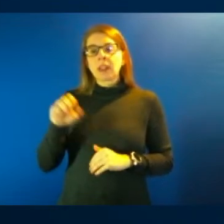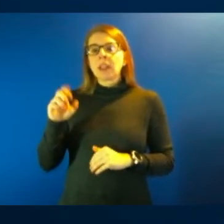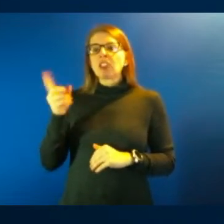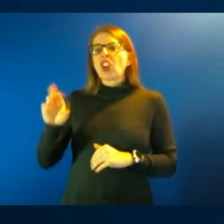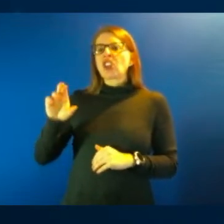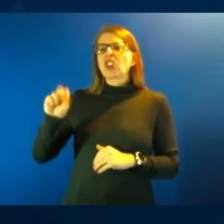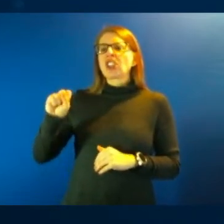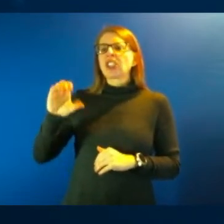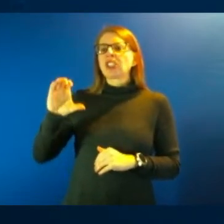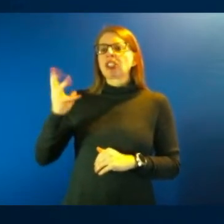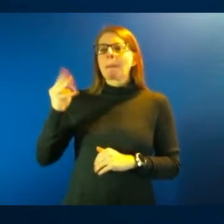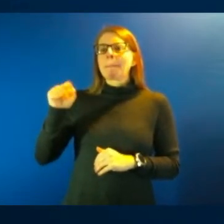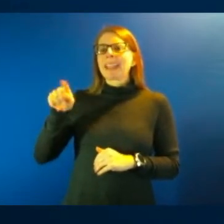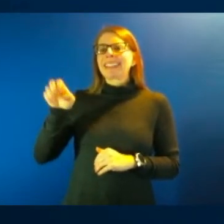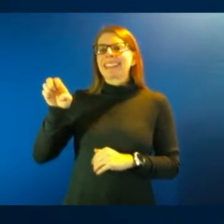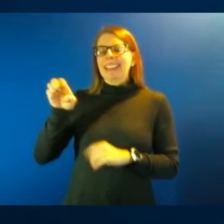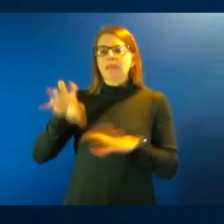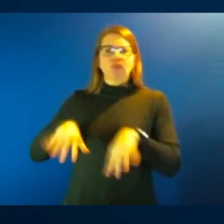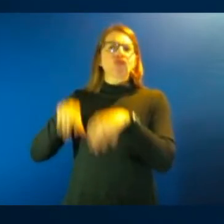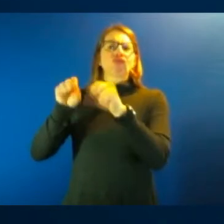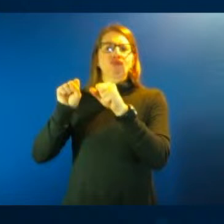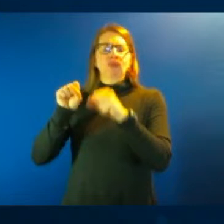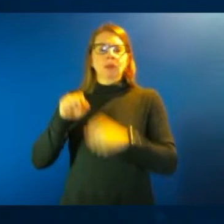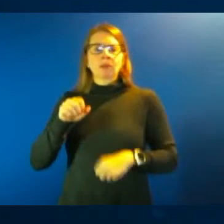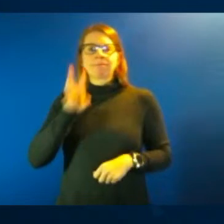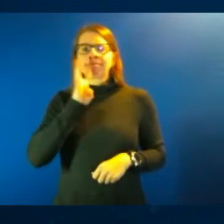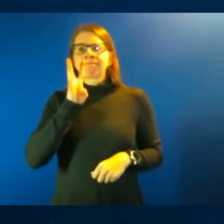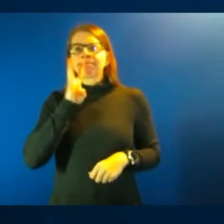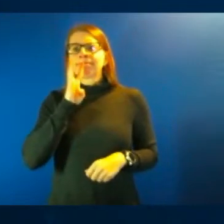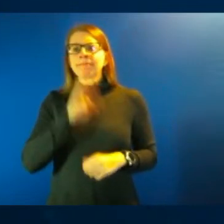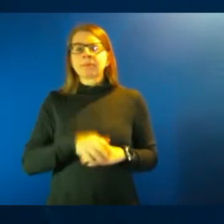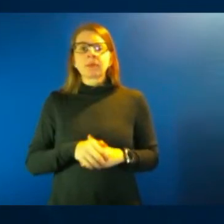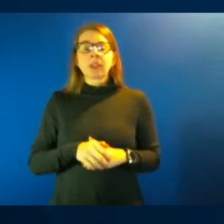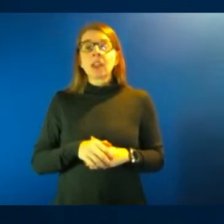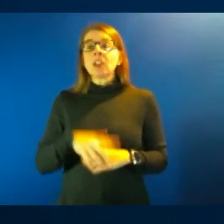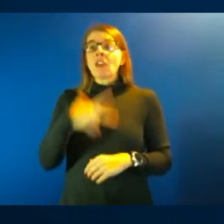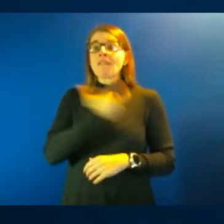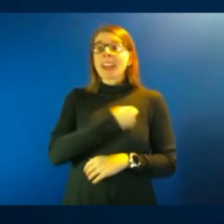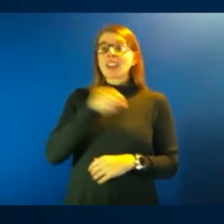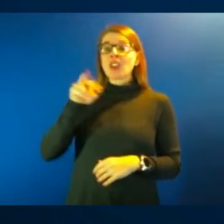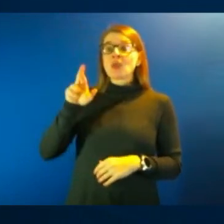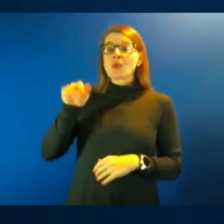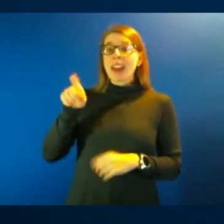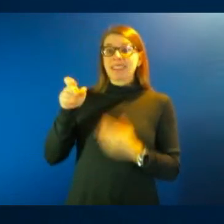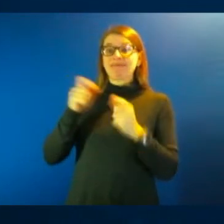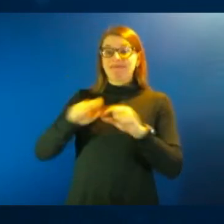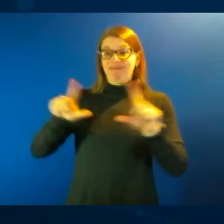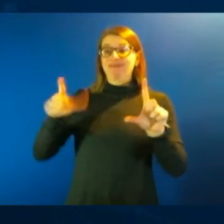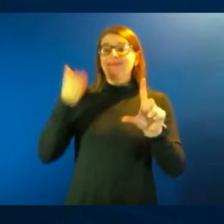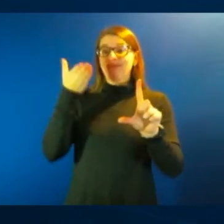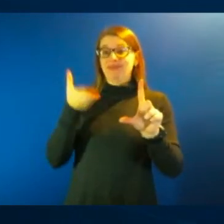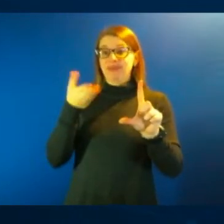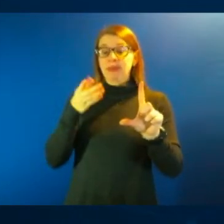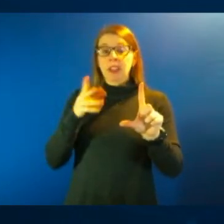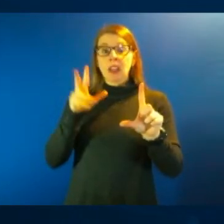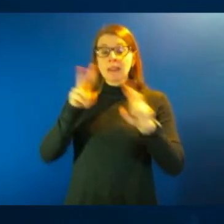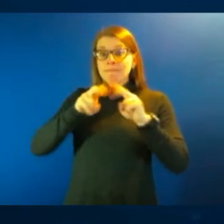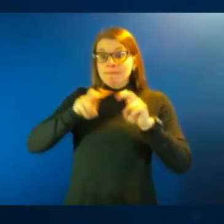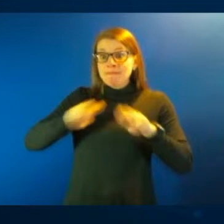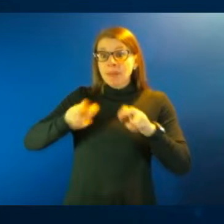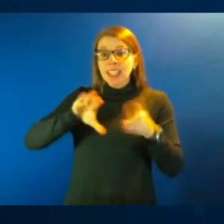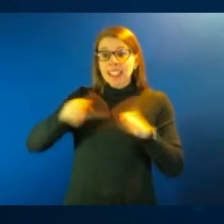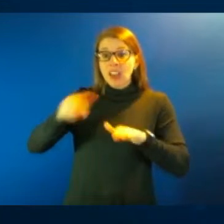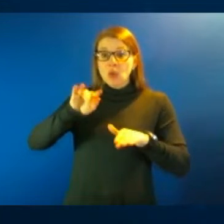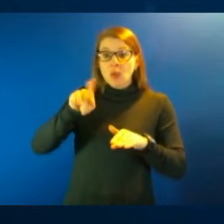we're looking at on the next slide is what happened with vaccination rates. And so what we looked at was the death rate among